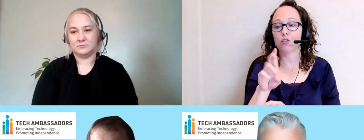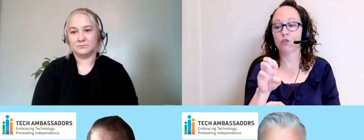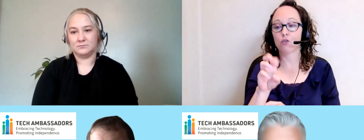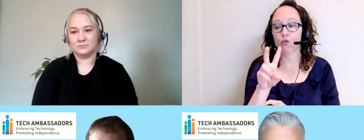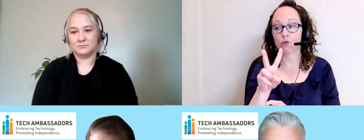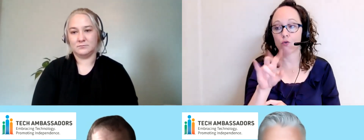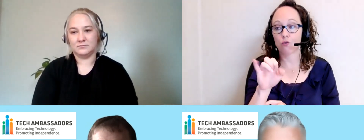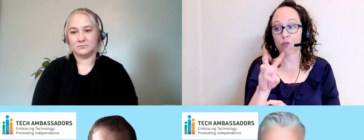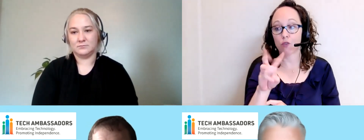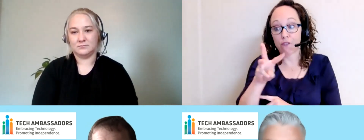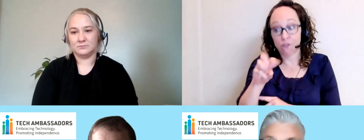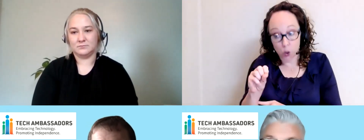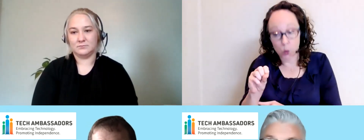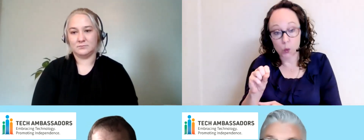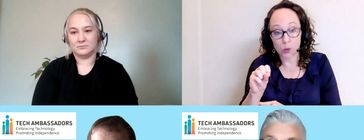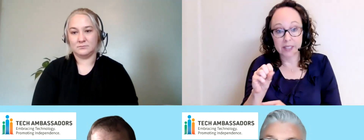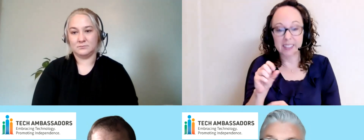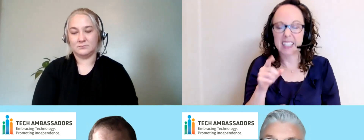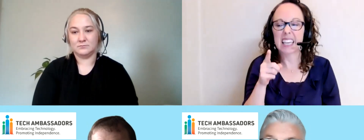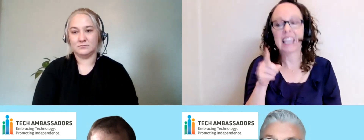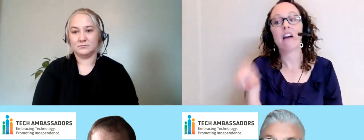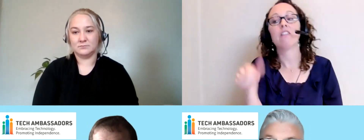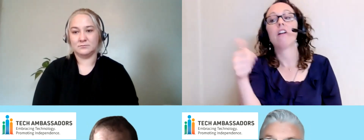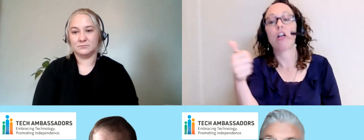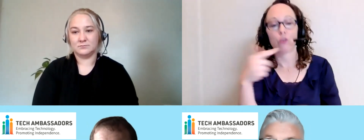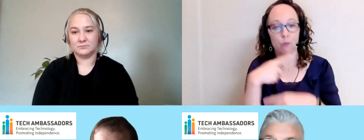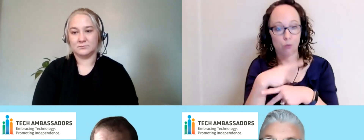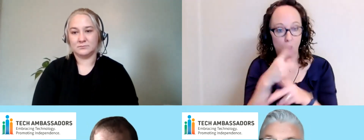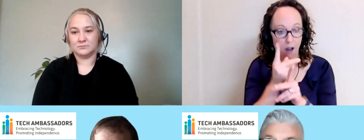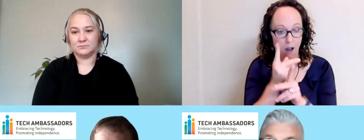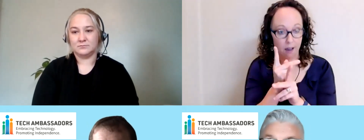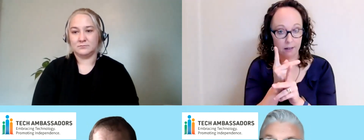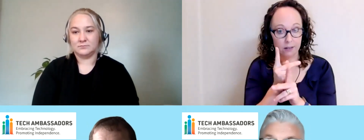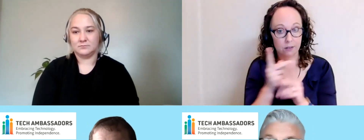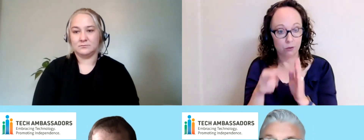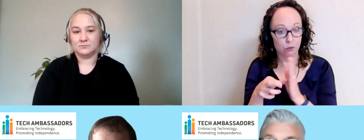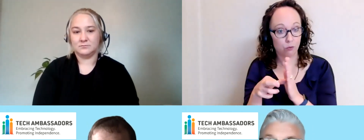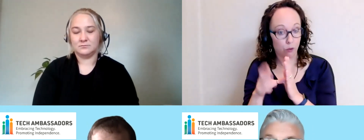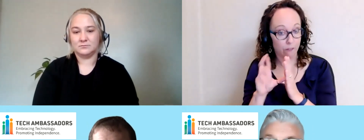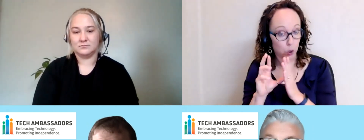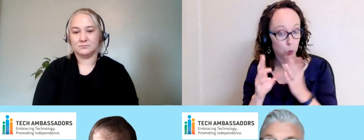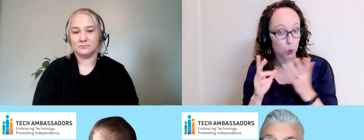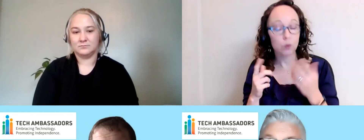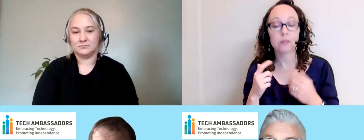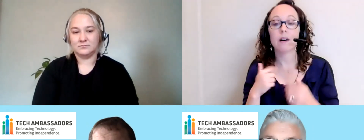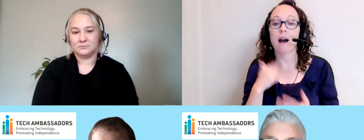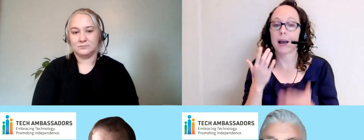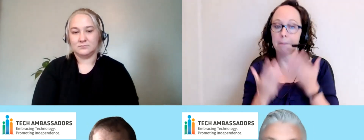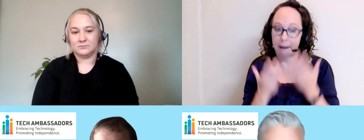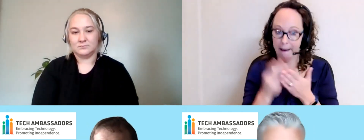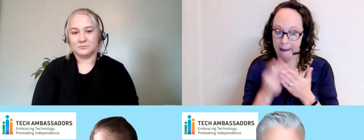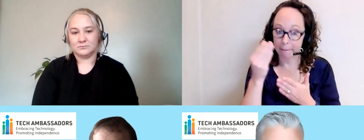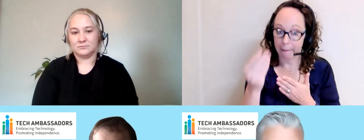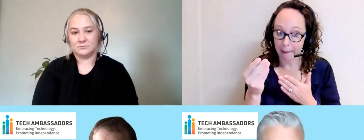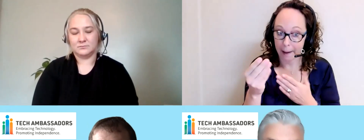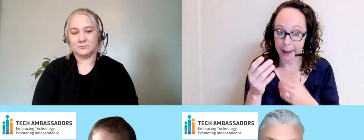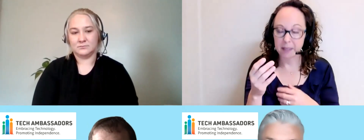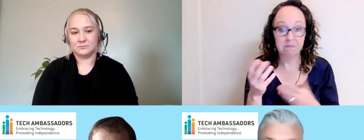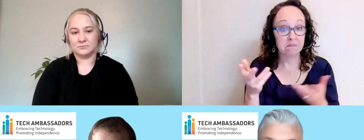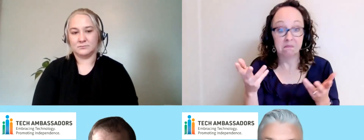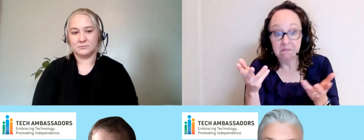product off of his, like, after watching his videos. But it's